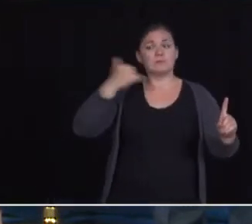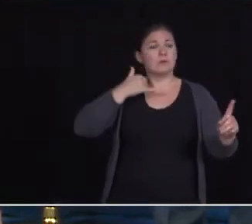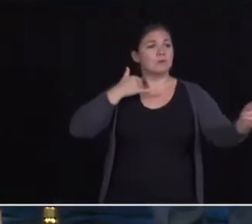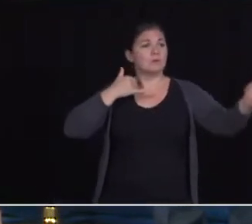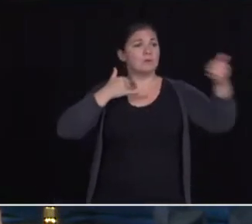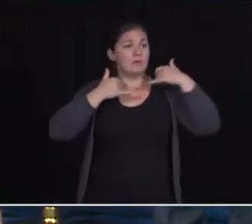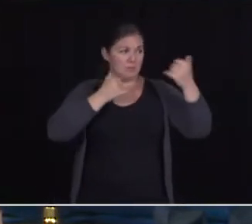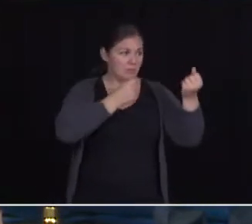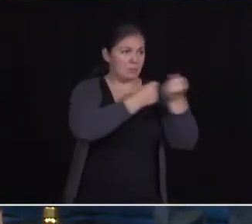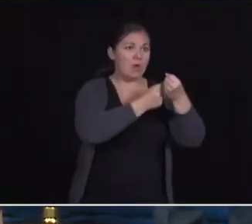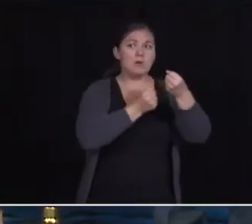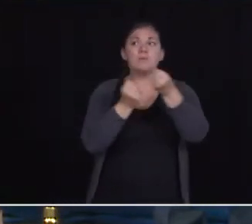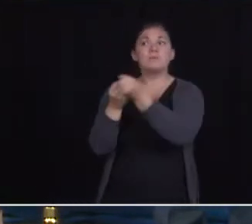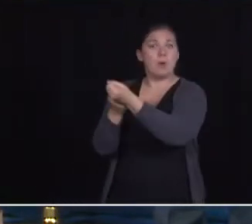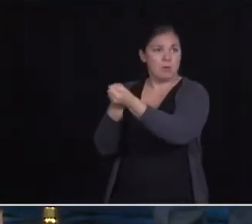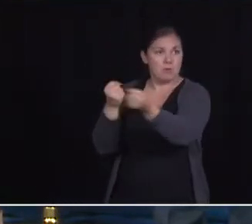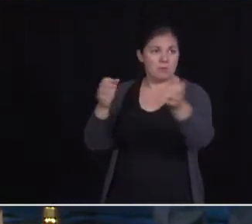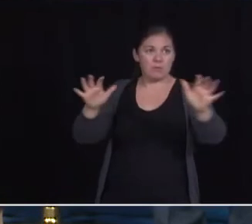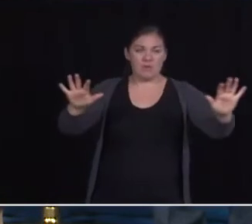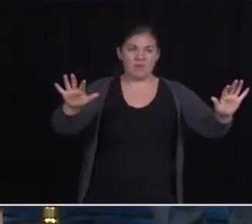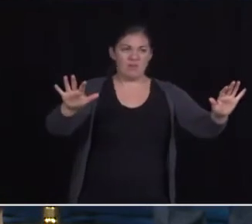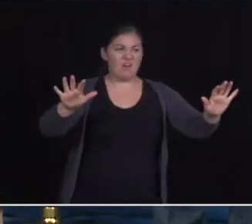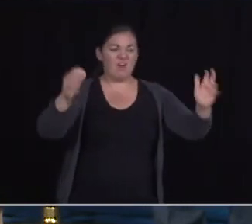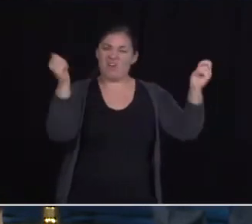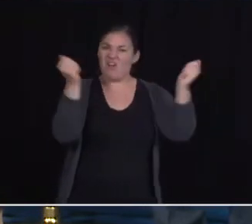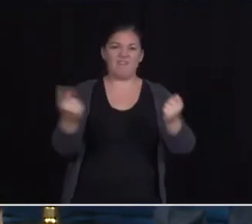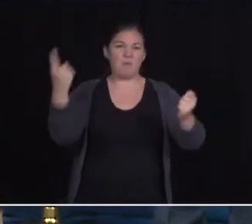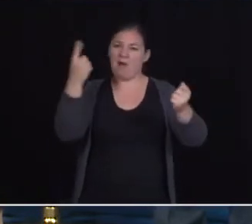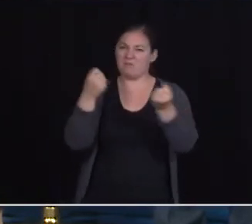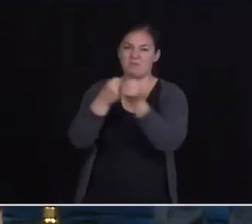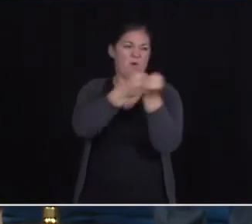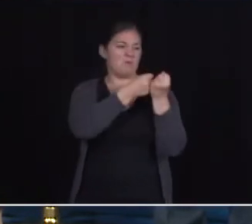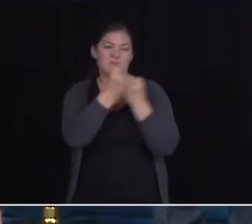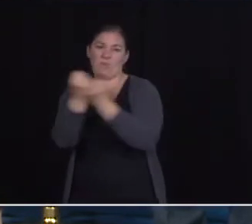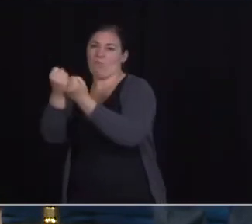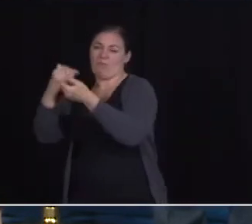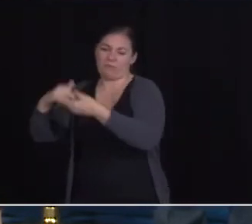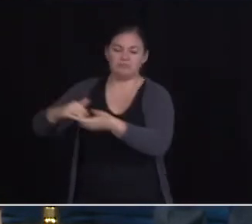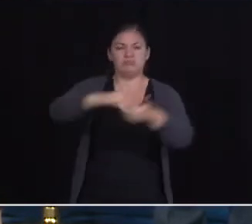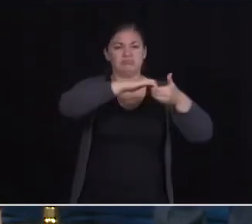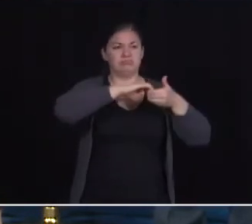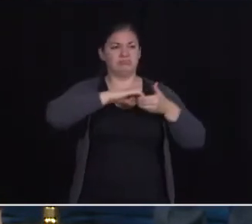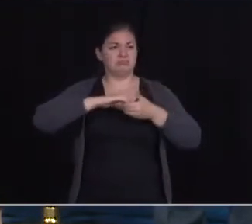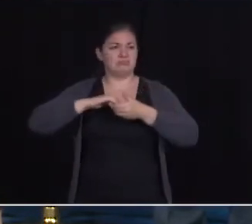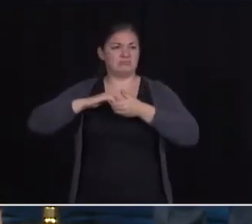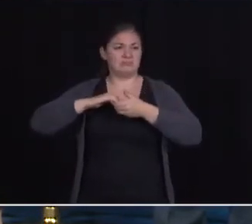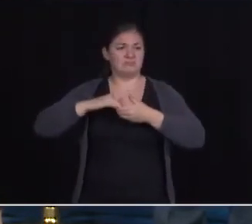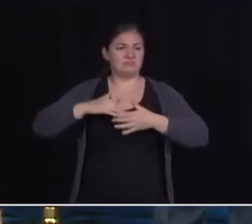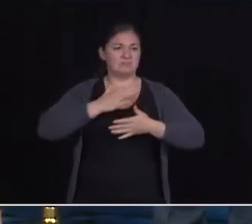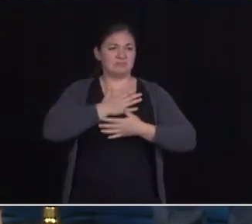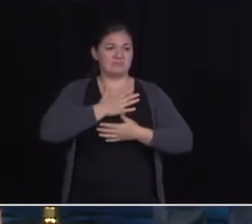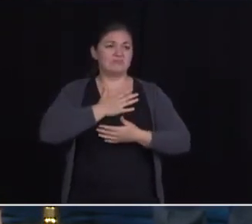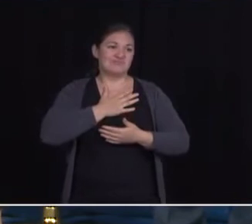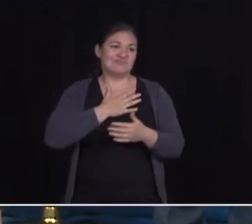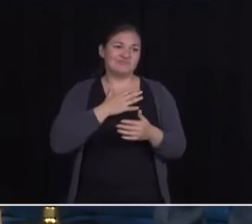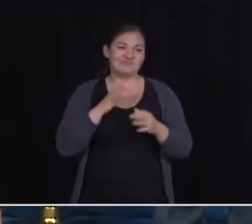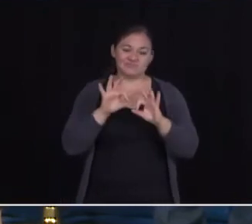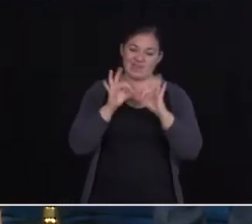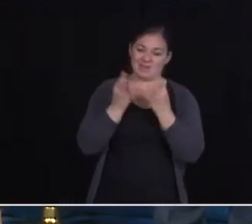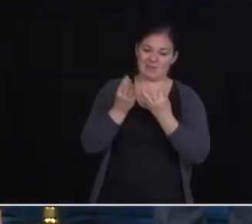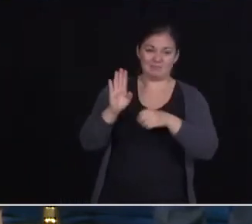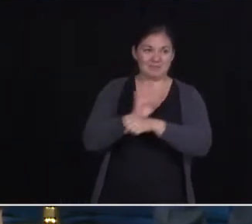stepped up. But yeah, it's tough. I started off in a family business, so I get it. And